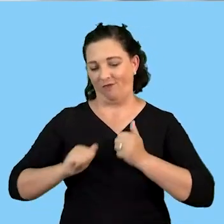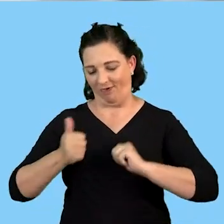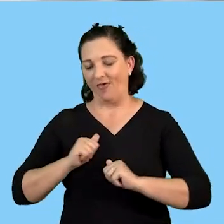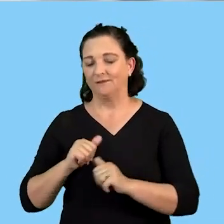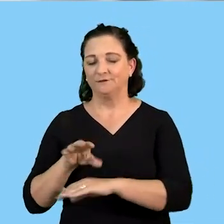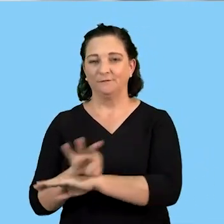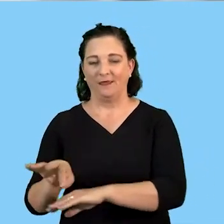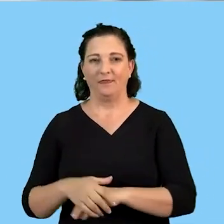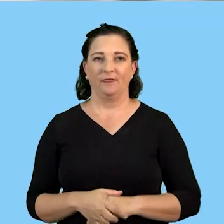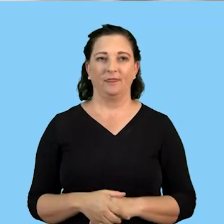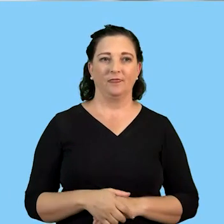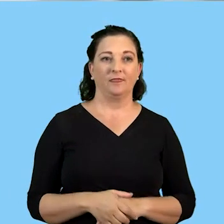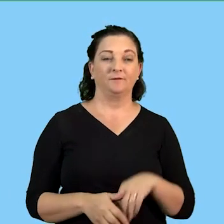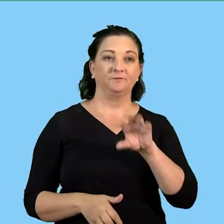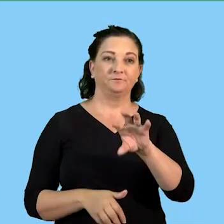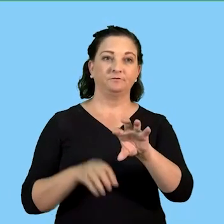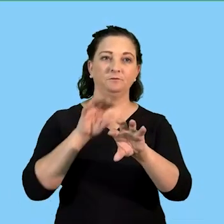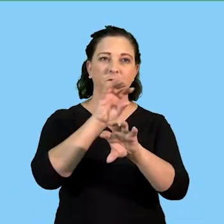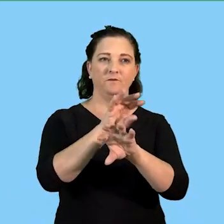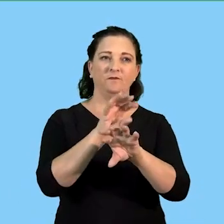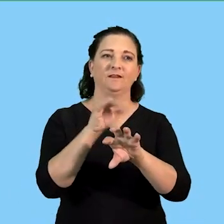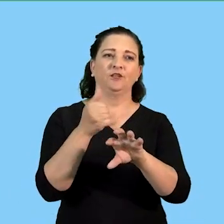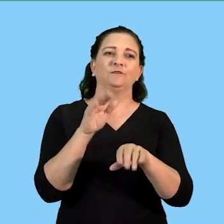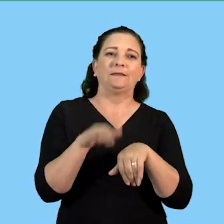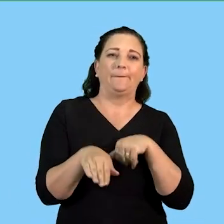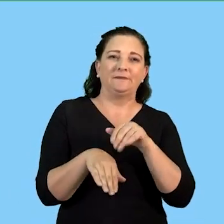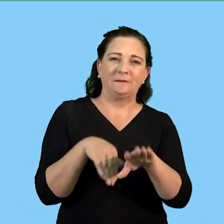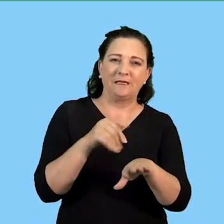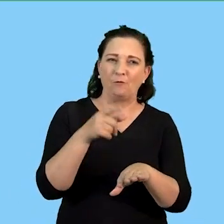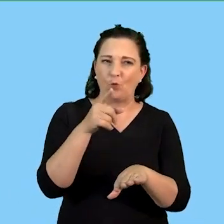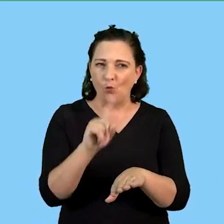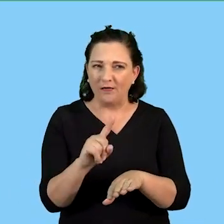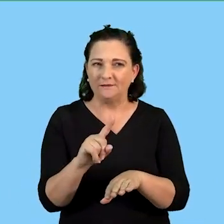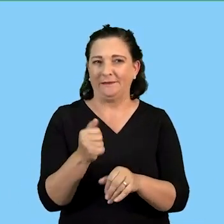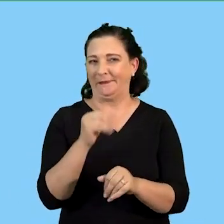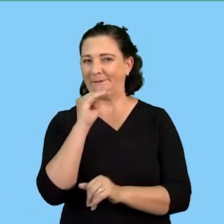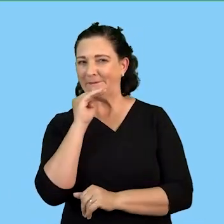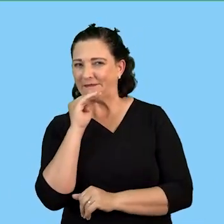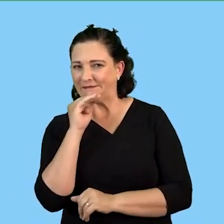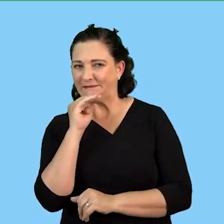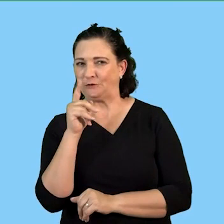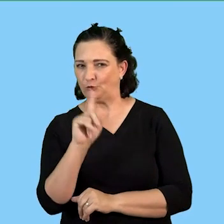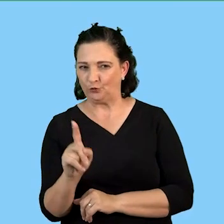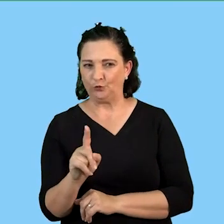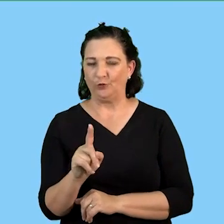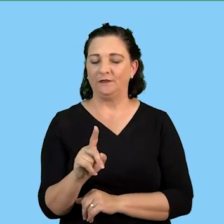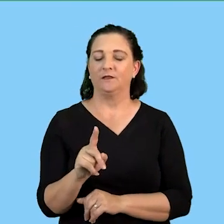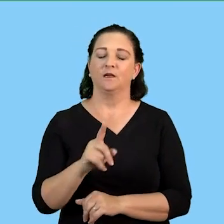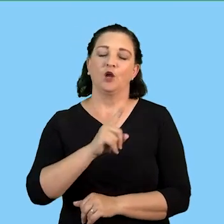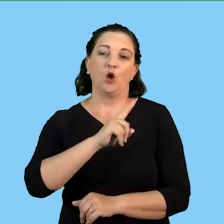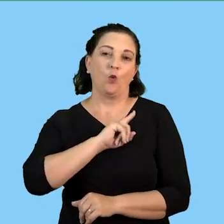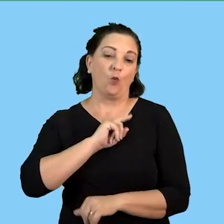plan. So we'll be unpacking the meaning and importance of an action plan. We'll also look at the steps for drawing up an action